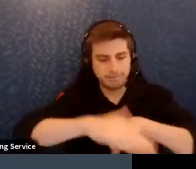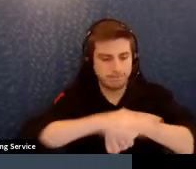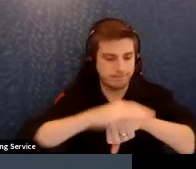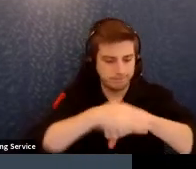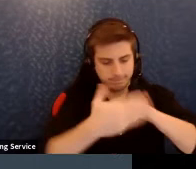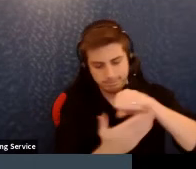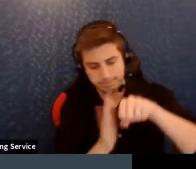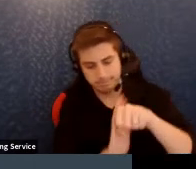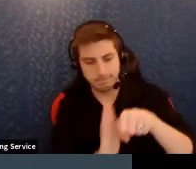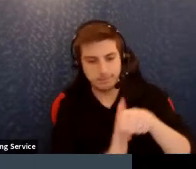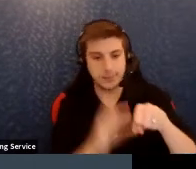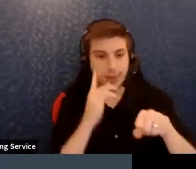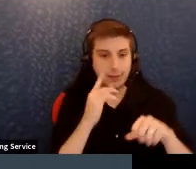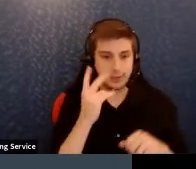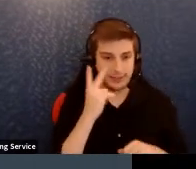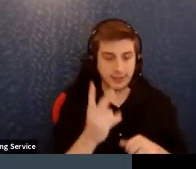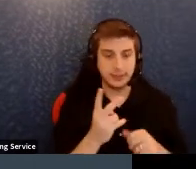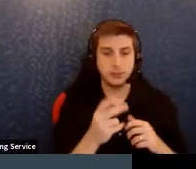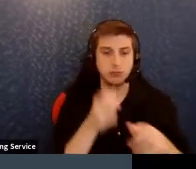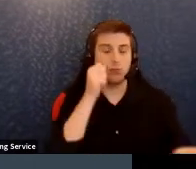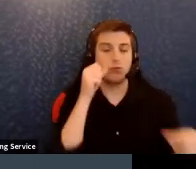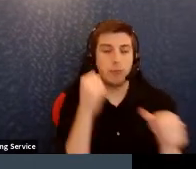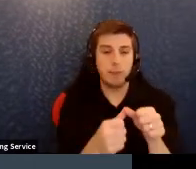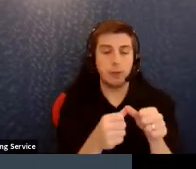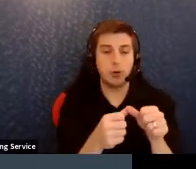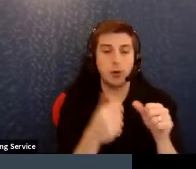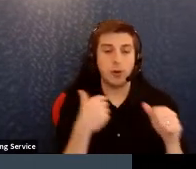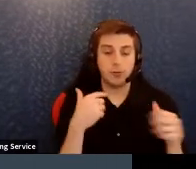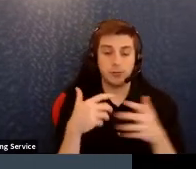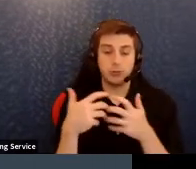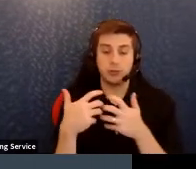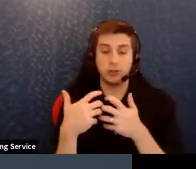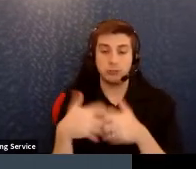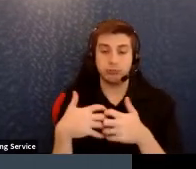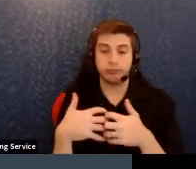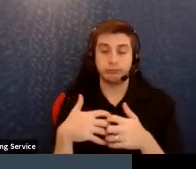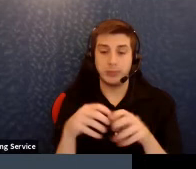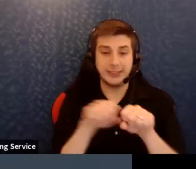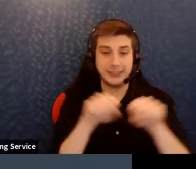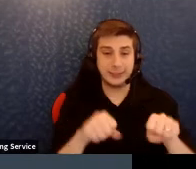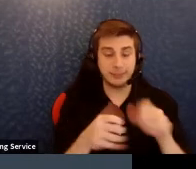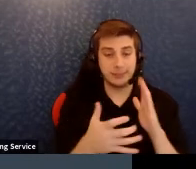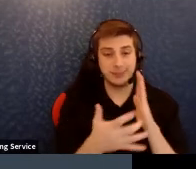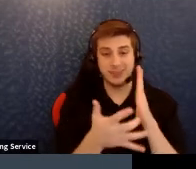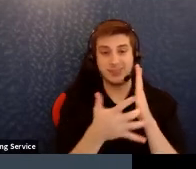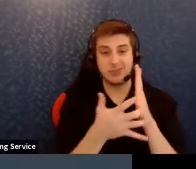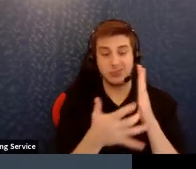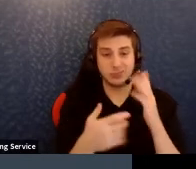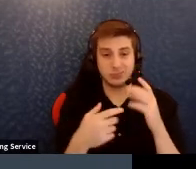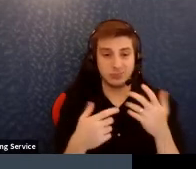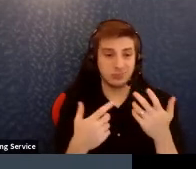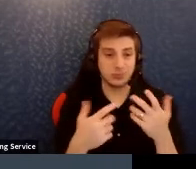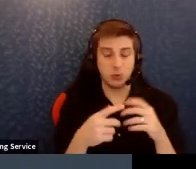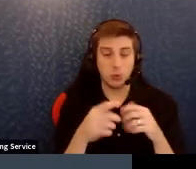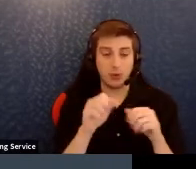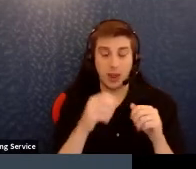to occur on our drone. Remember that our motors and our systems are electronic devices, and they are prone to